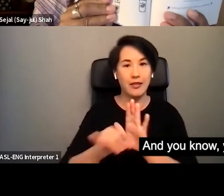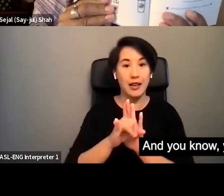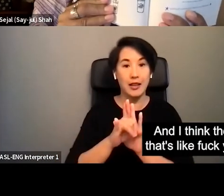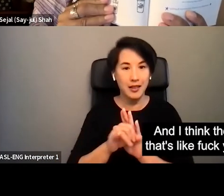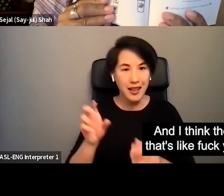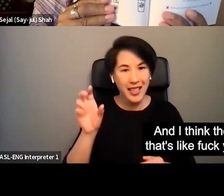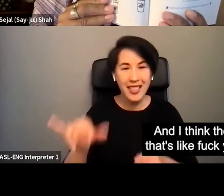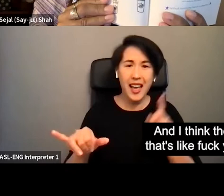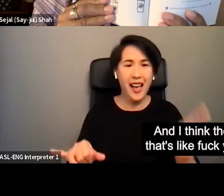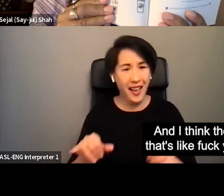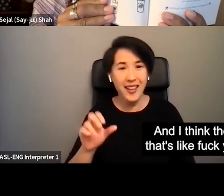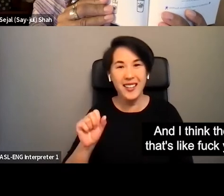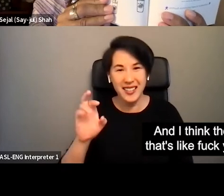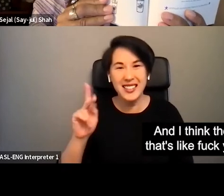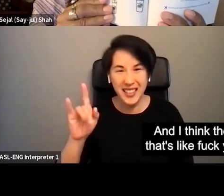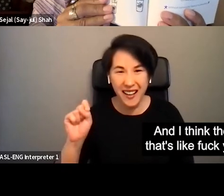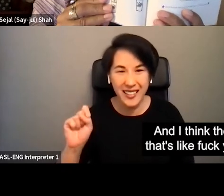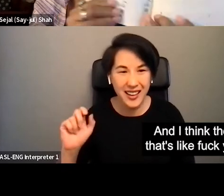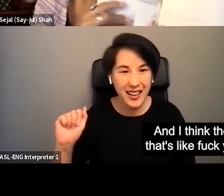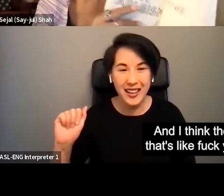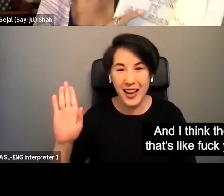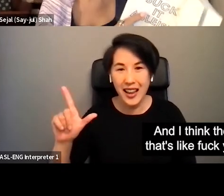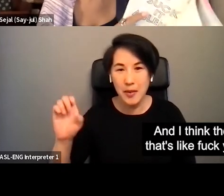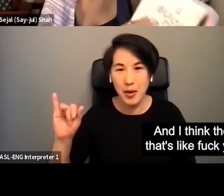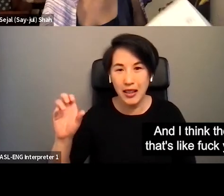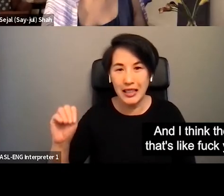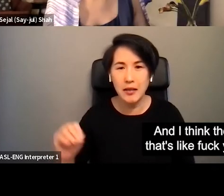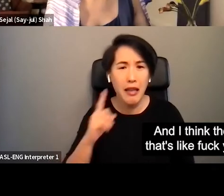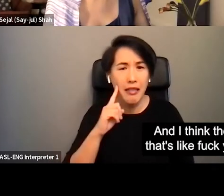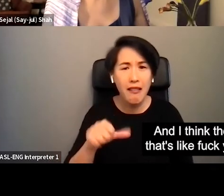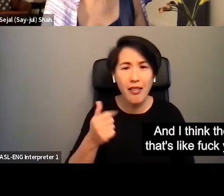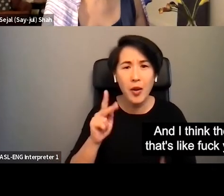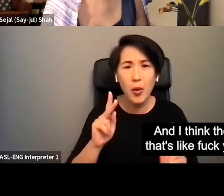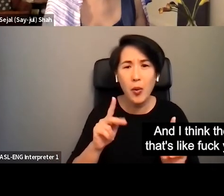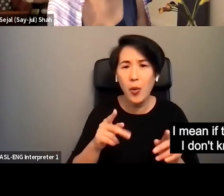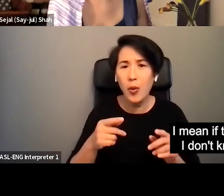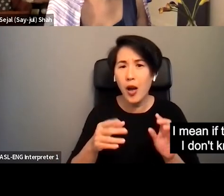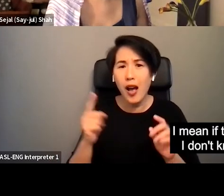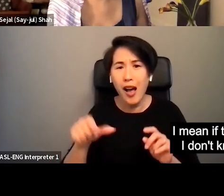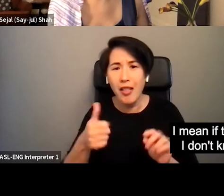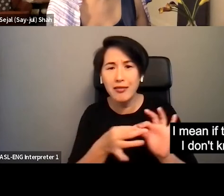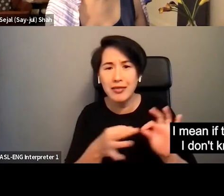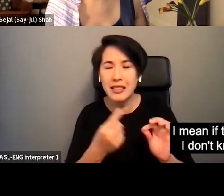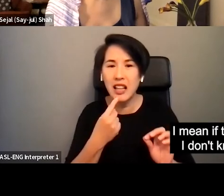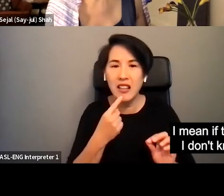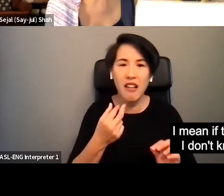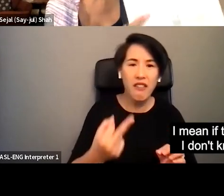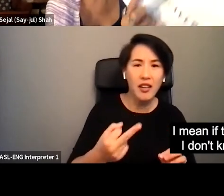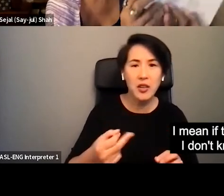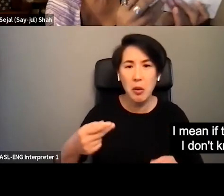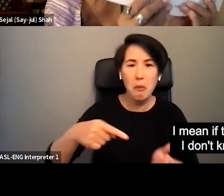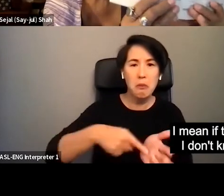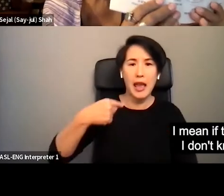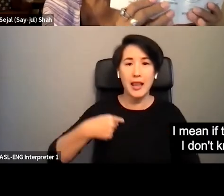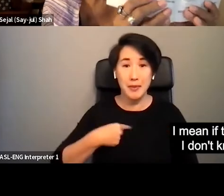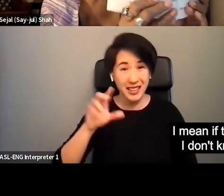Suck it, ableism. And I think there's another one that's like, fuck you, pay me, right? Just, I mean, if that's not lyric, I